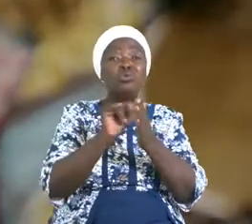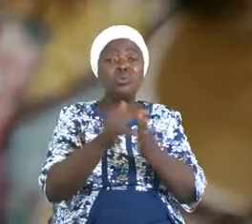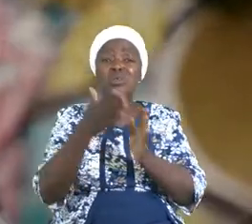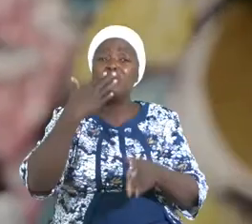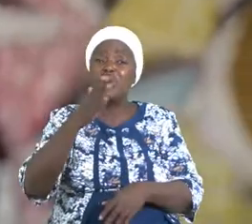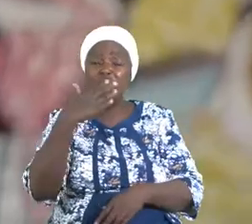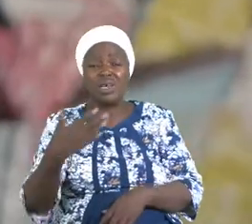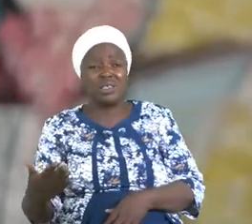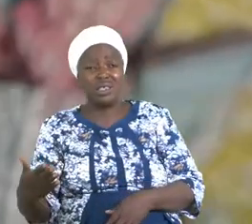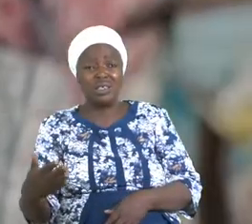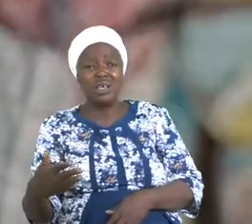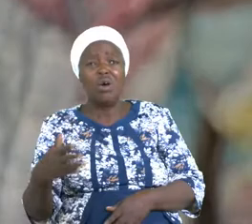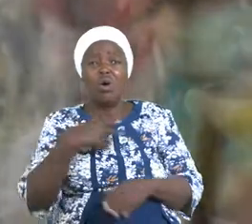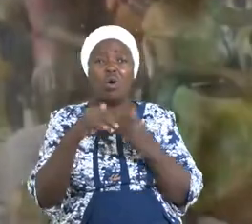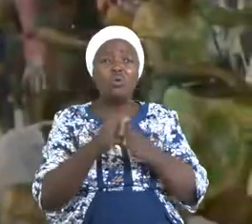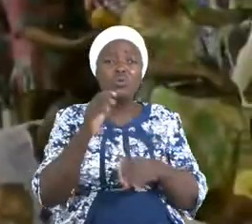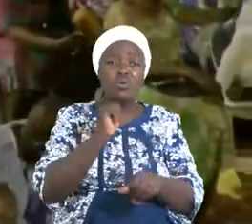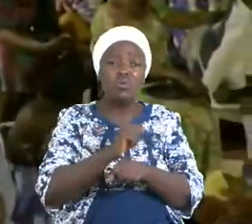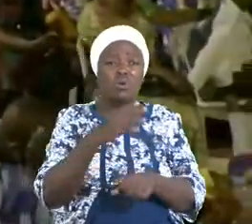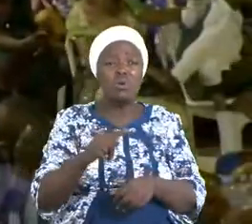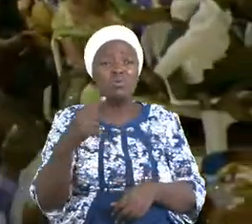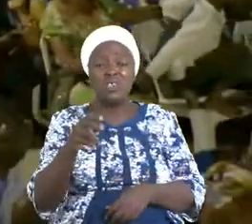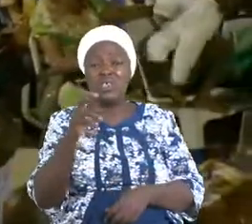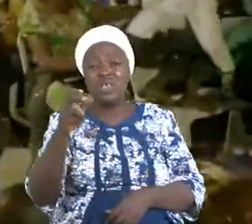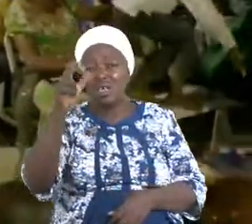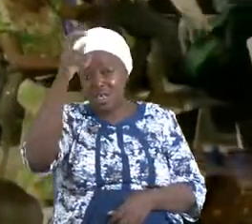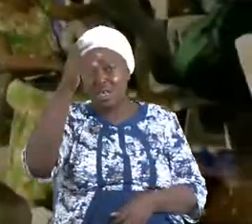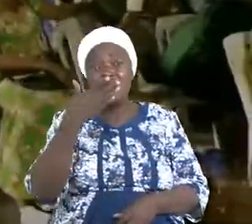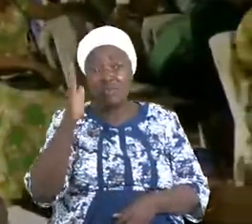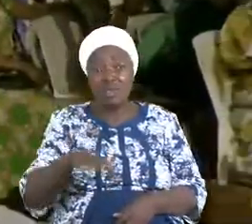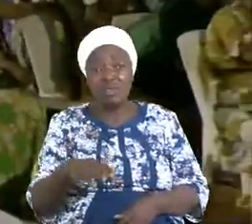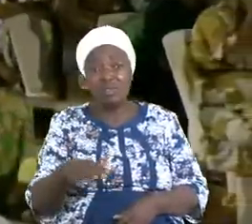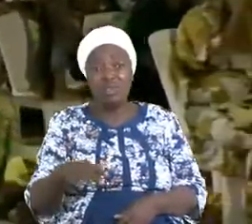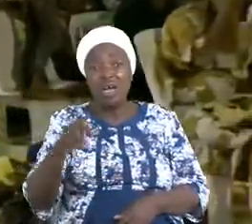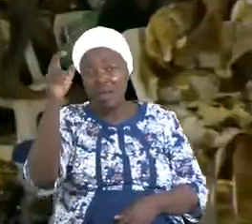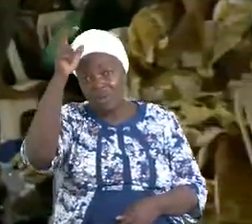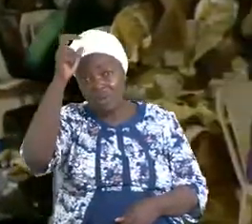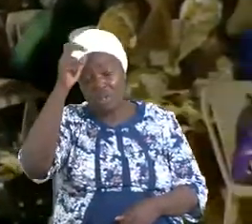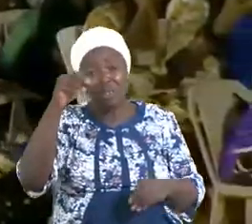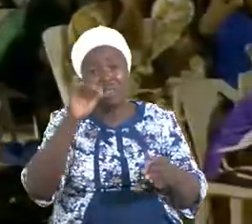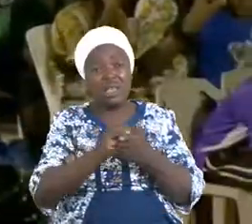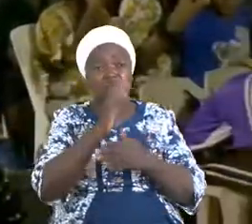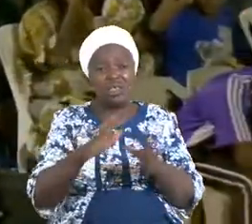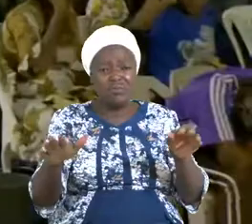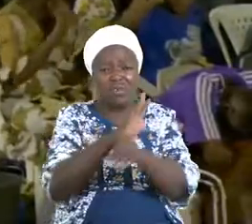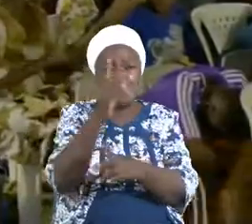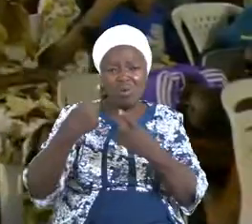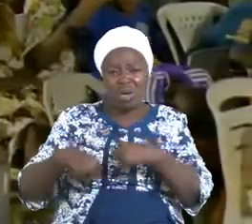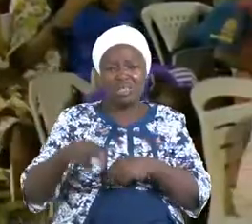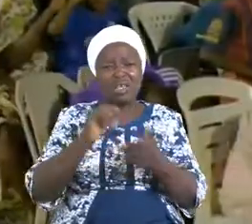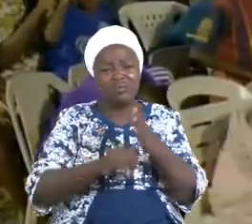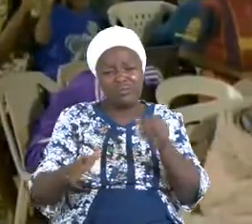of the evil spider that is beclouding you, all around you,